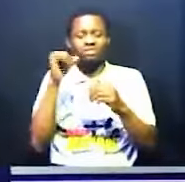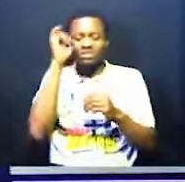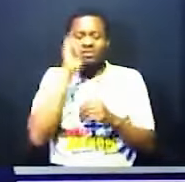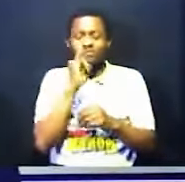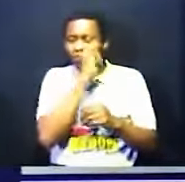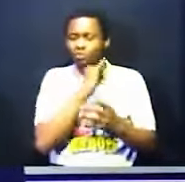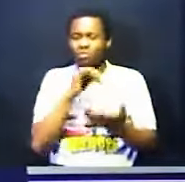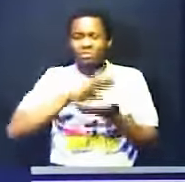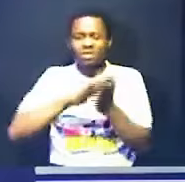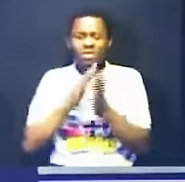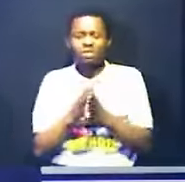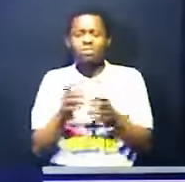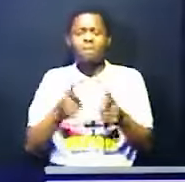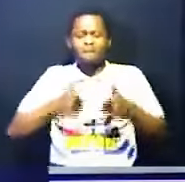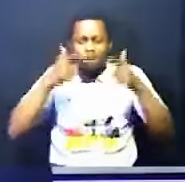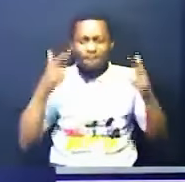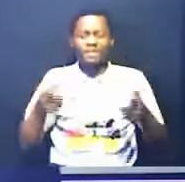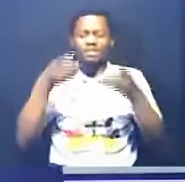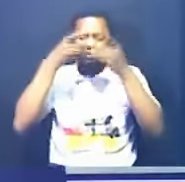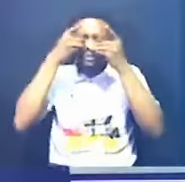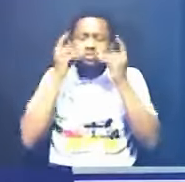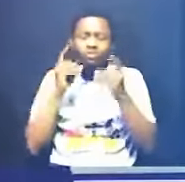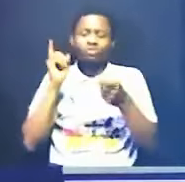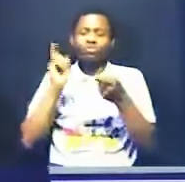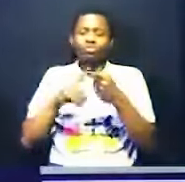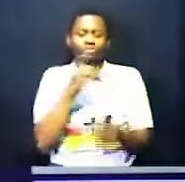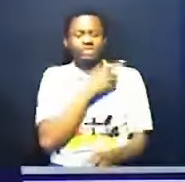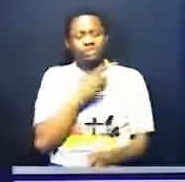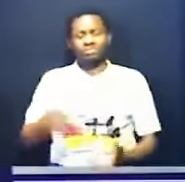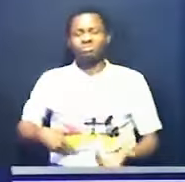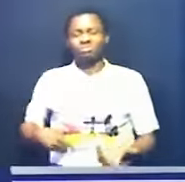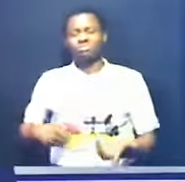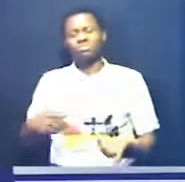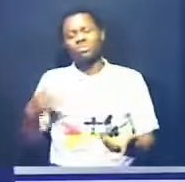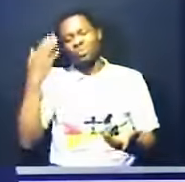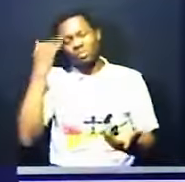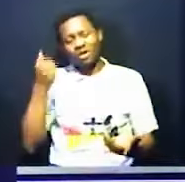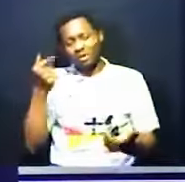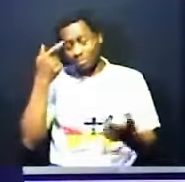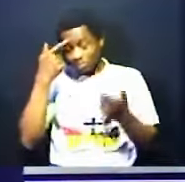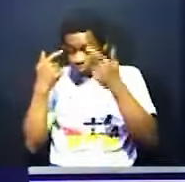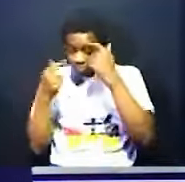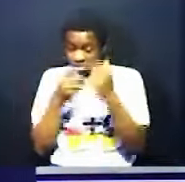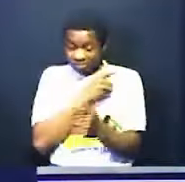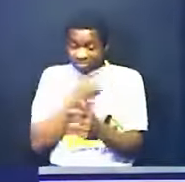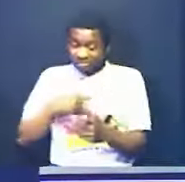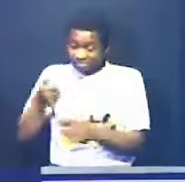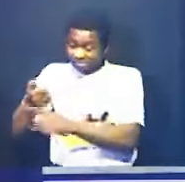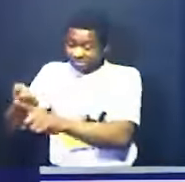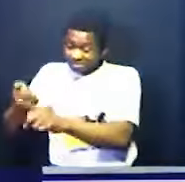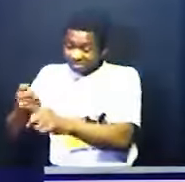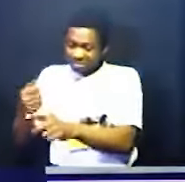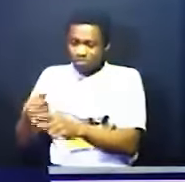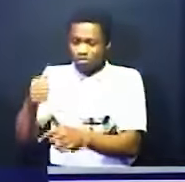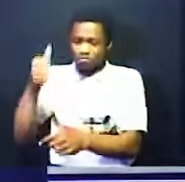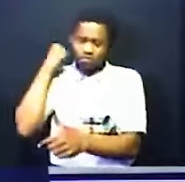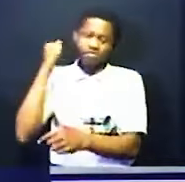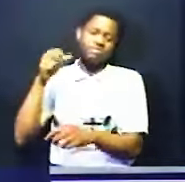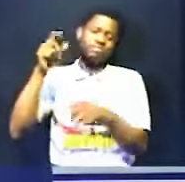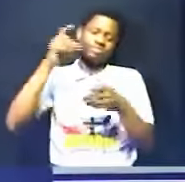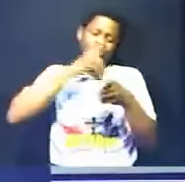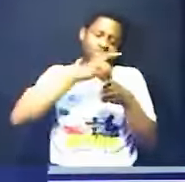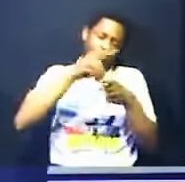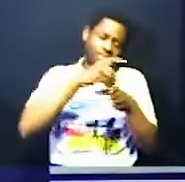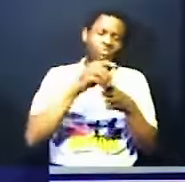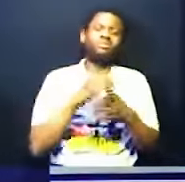was a disgrace. No ye ngwasiye kase. So because of the king's inability to discipline. Ni nyina ne